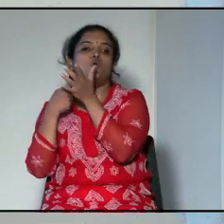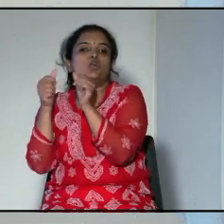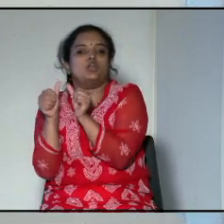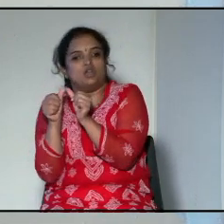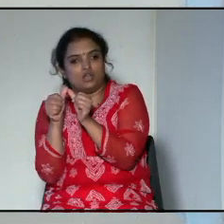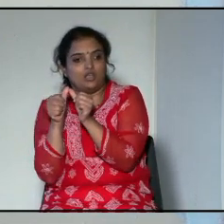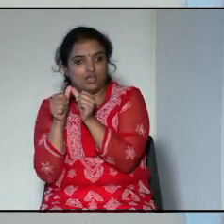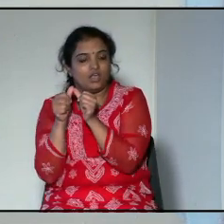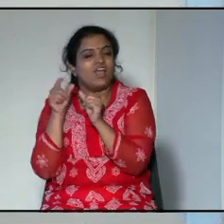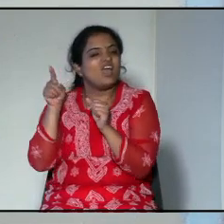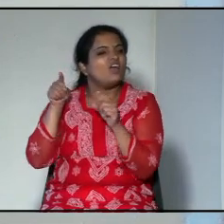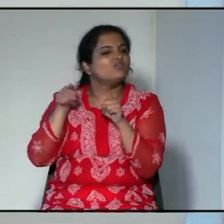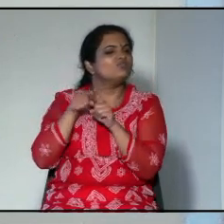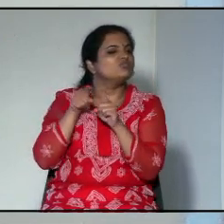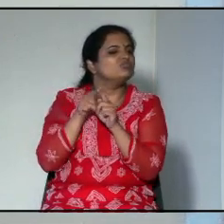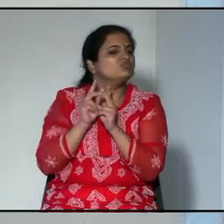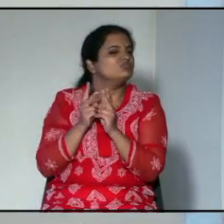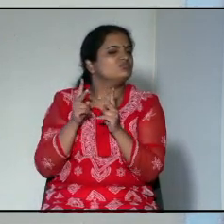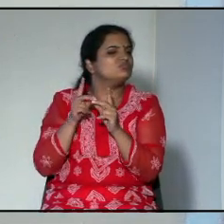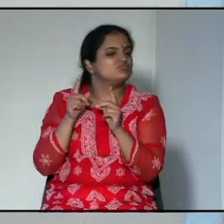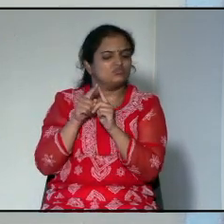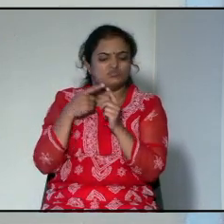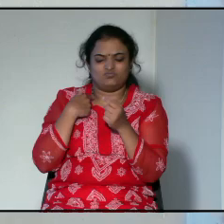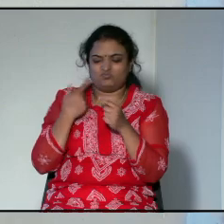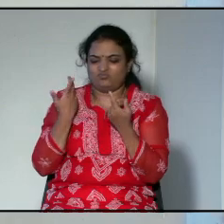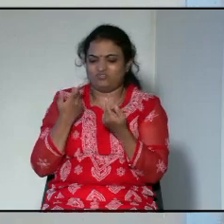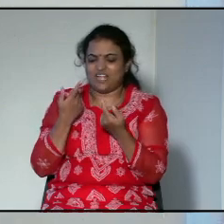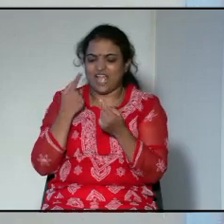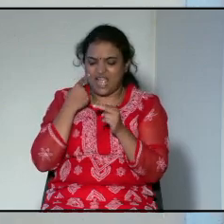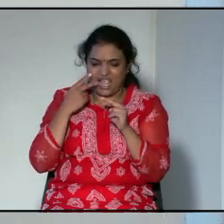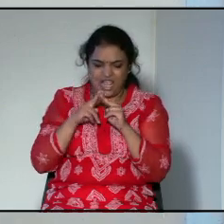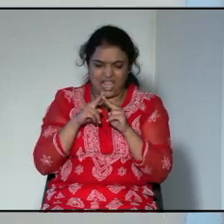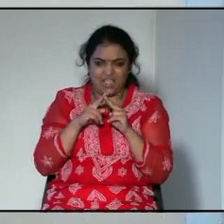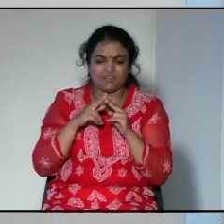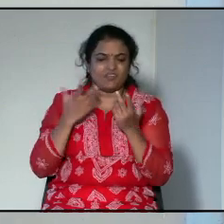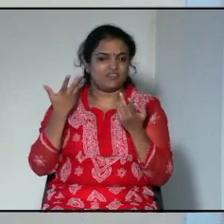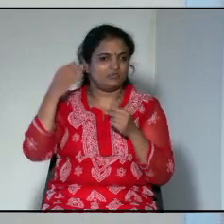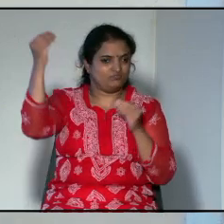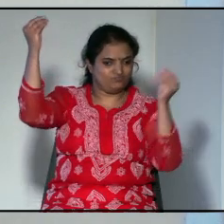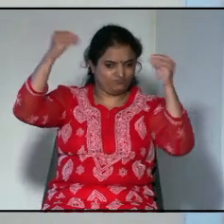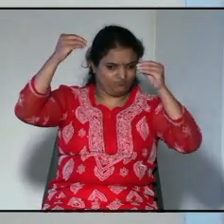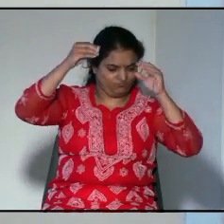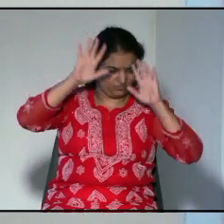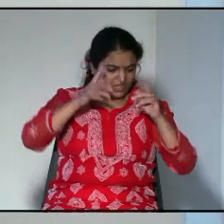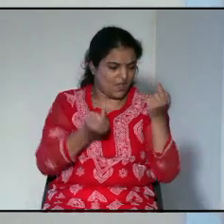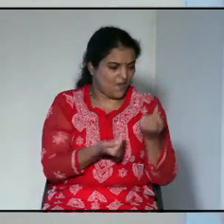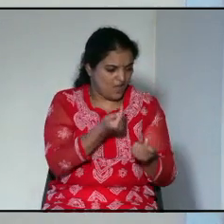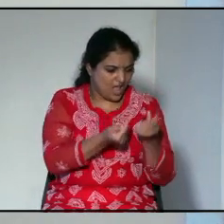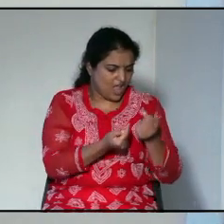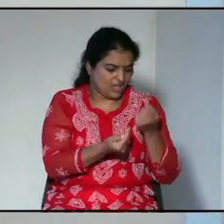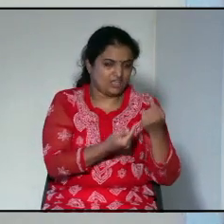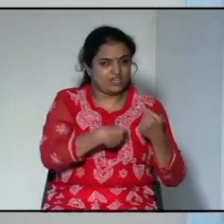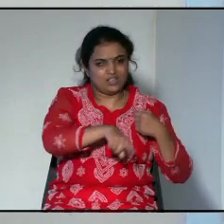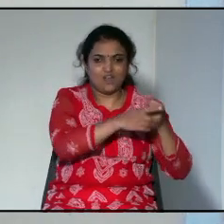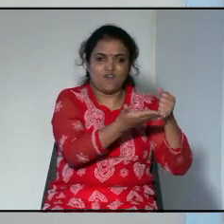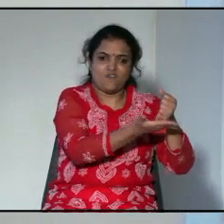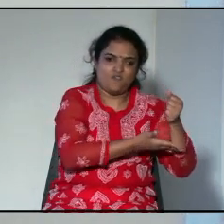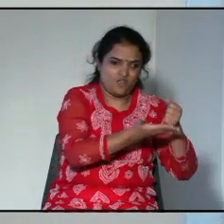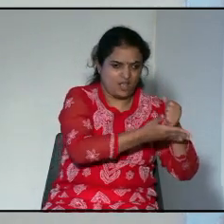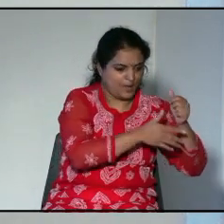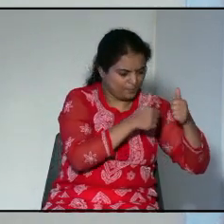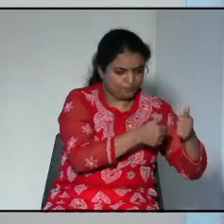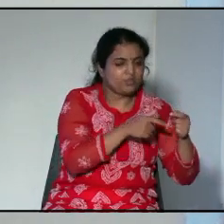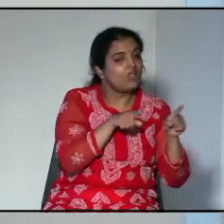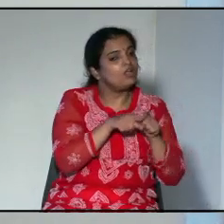seasonal nature of their craft during the lean agricultural season, and their frequent move from village to village with products in search of